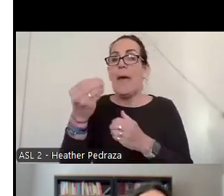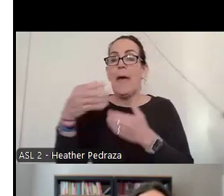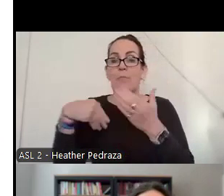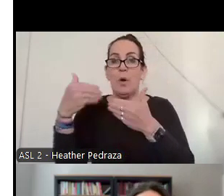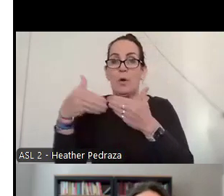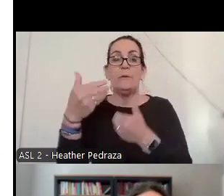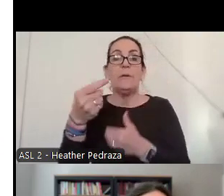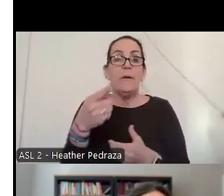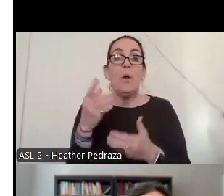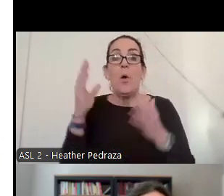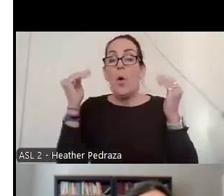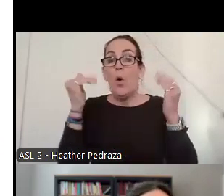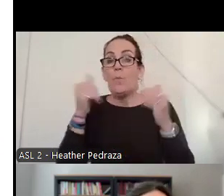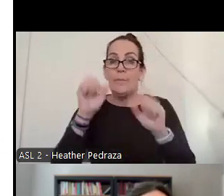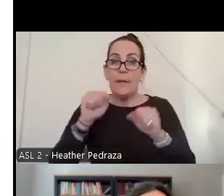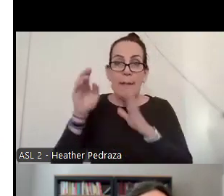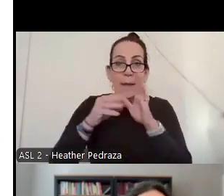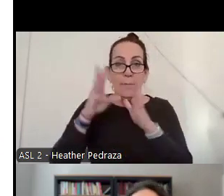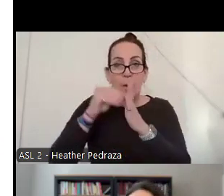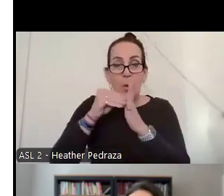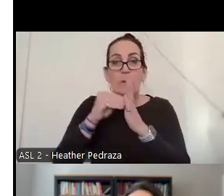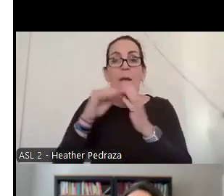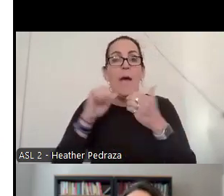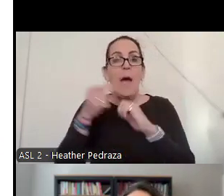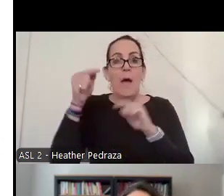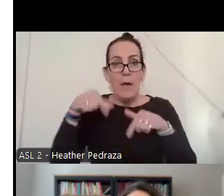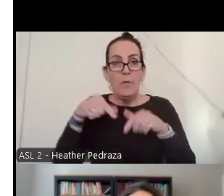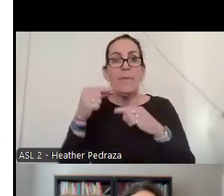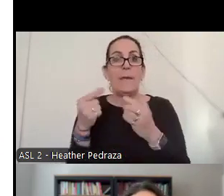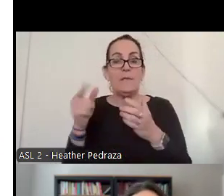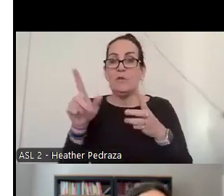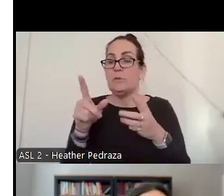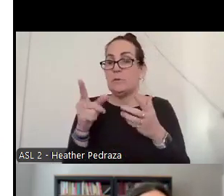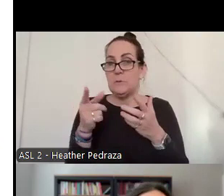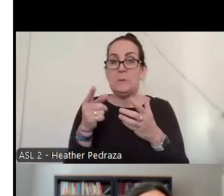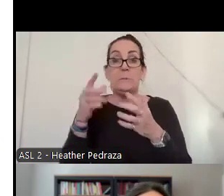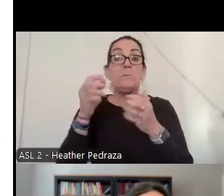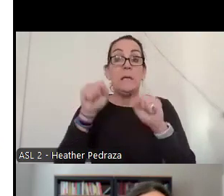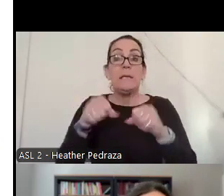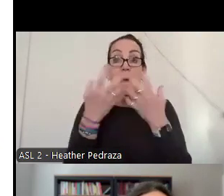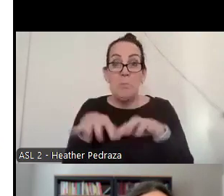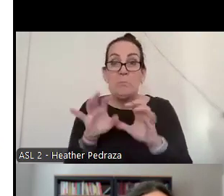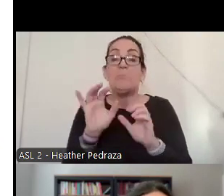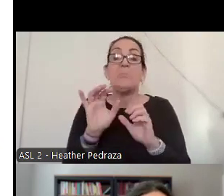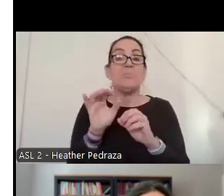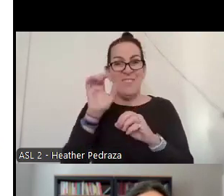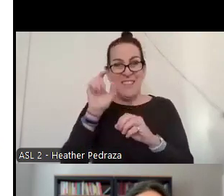how implementation is progressing at this midpoint, and if the elements are being carried out as